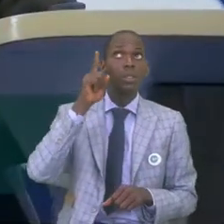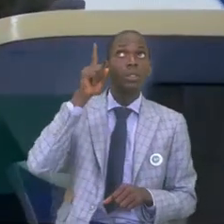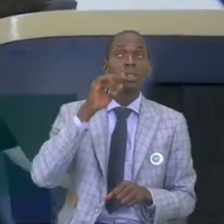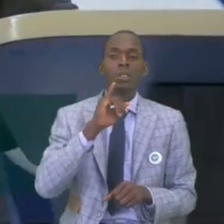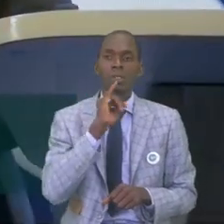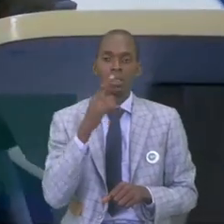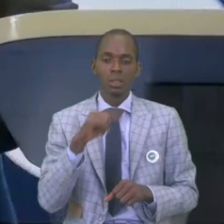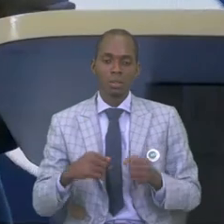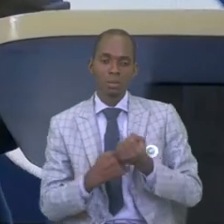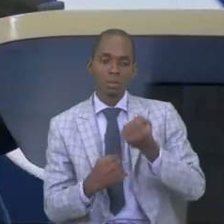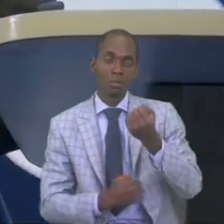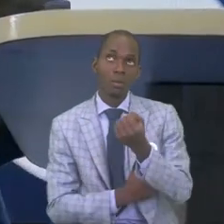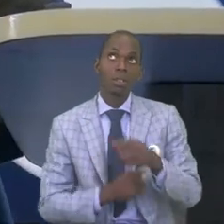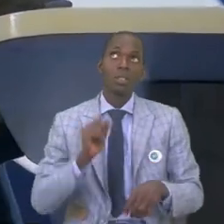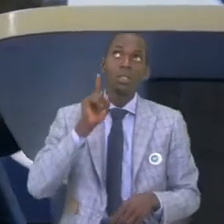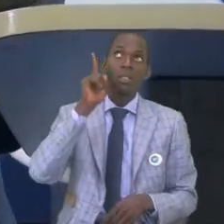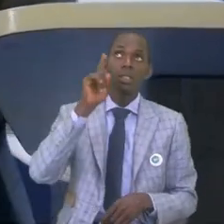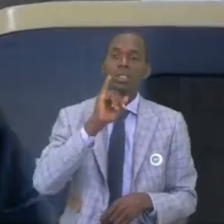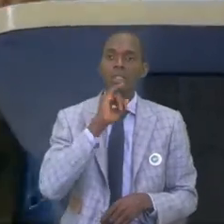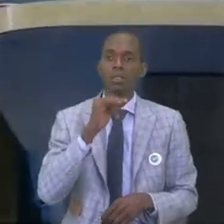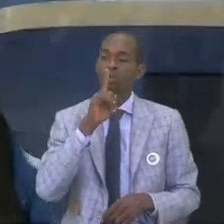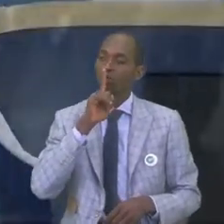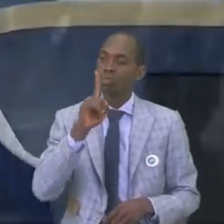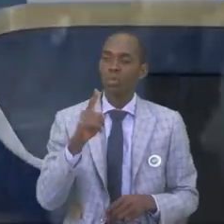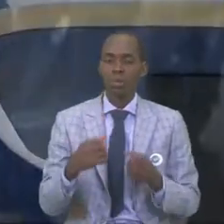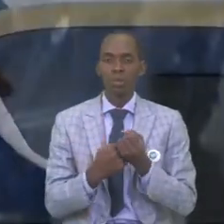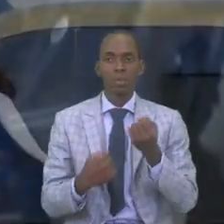foundation, He is the sure foundation, He